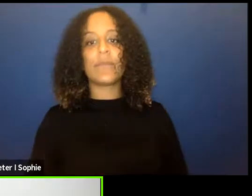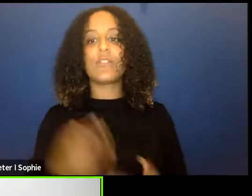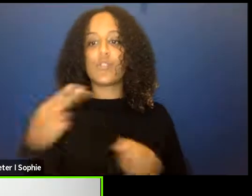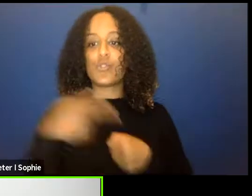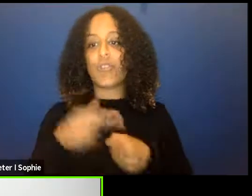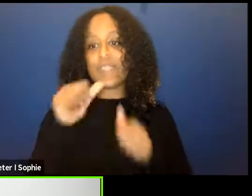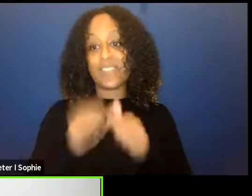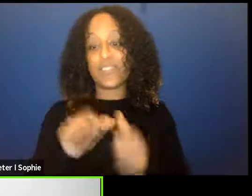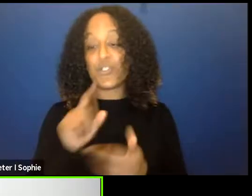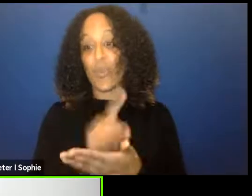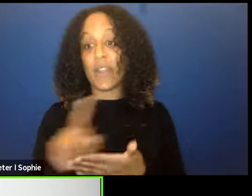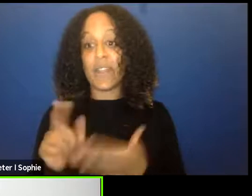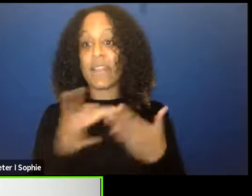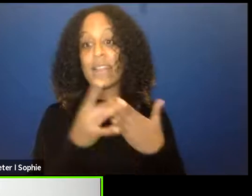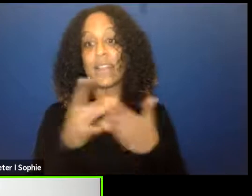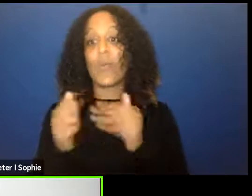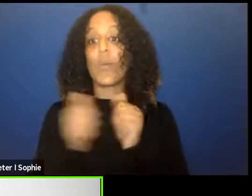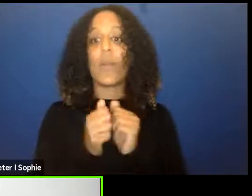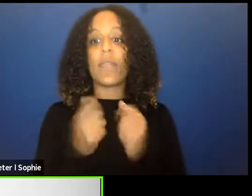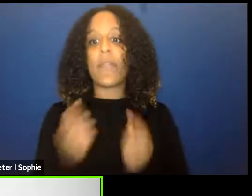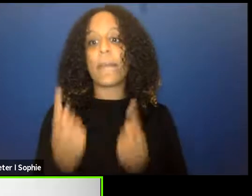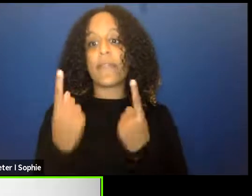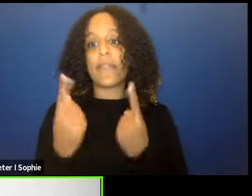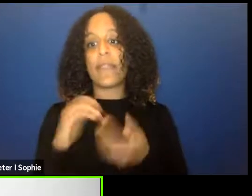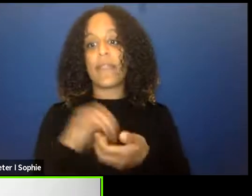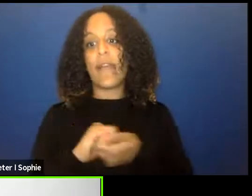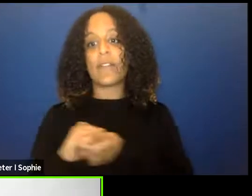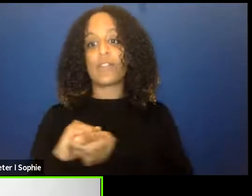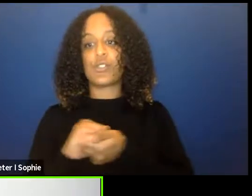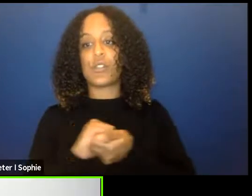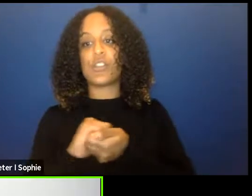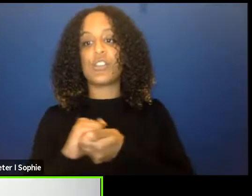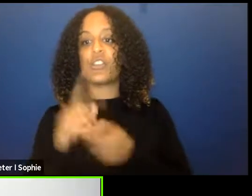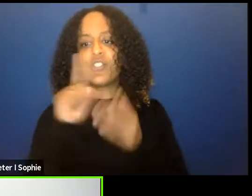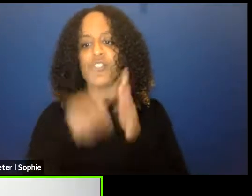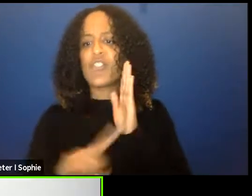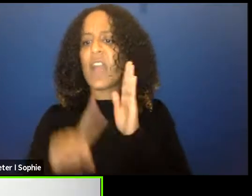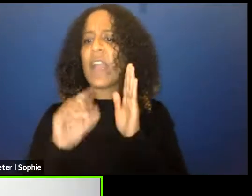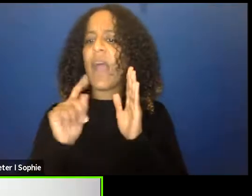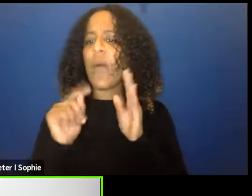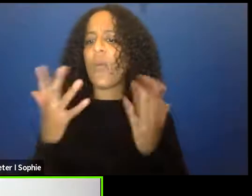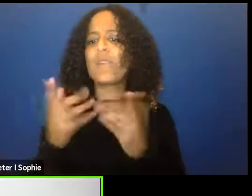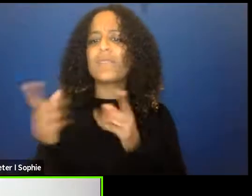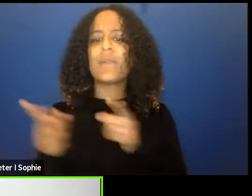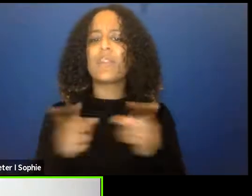each week for Leading with Empathy and Allyship. You can check out what's coming up at